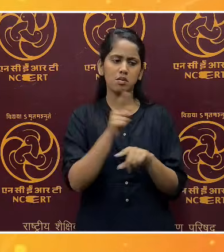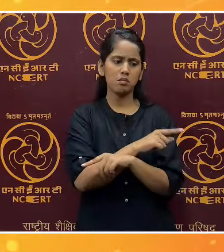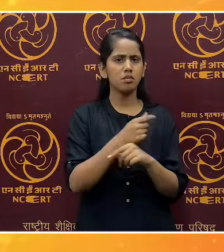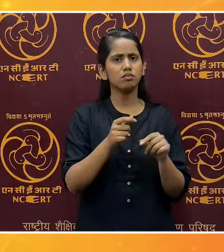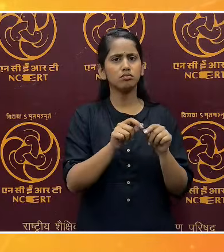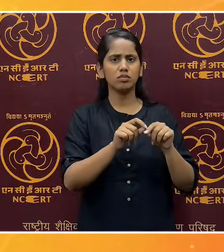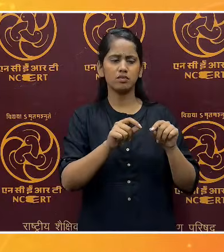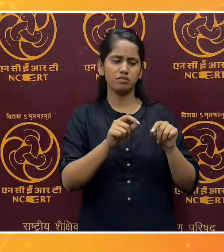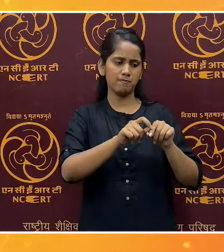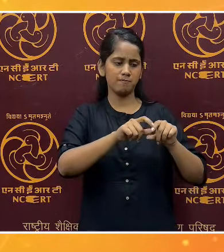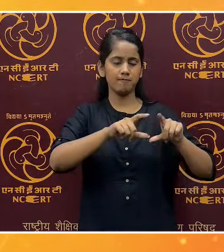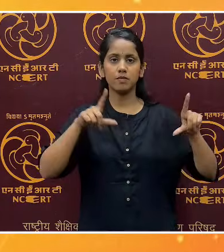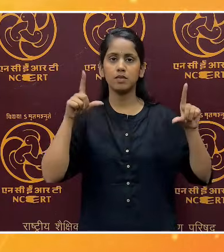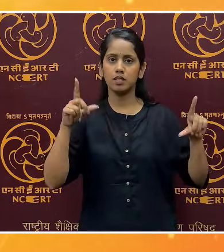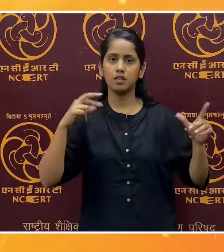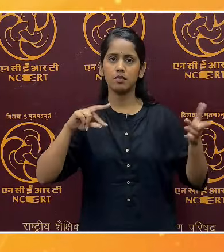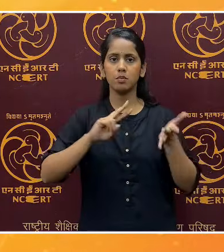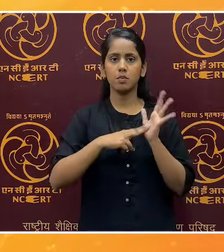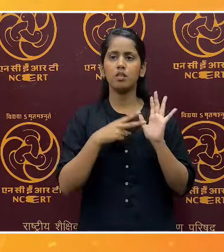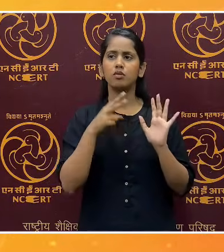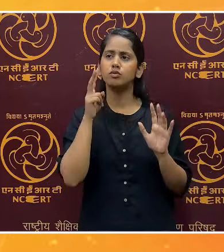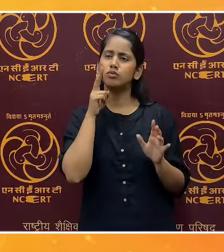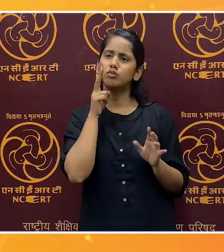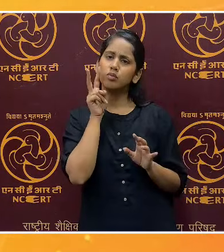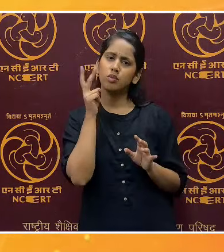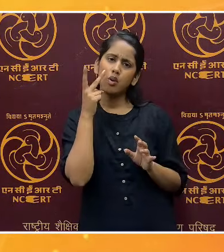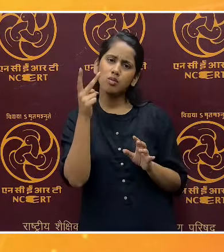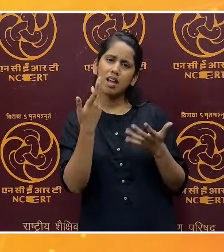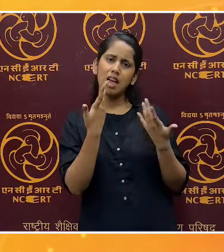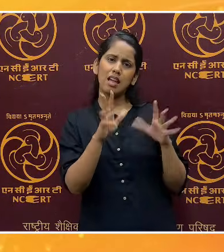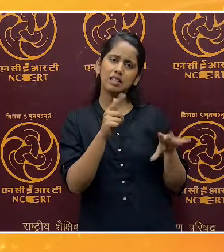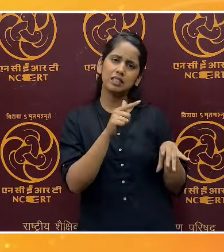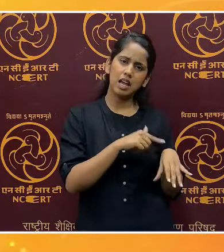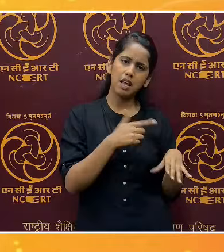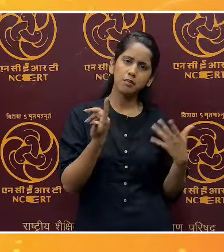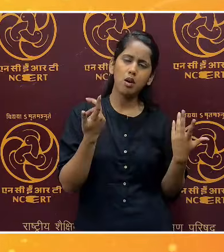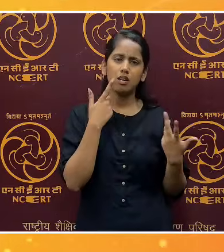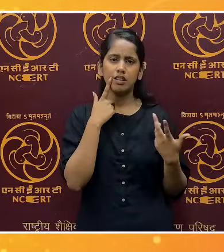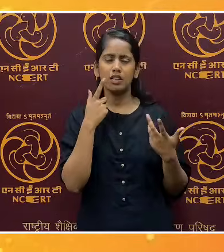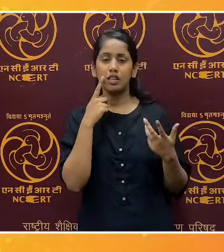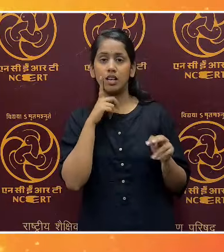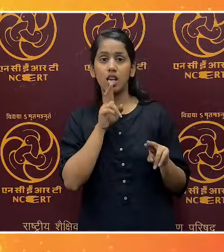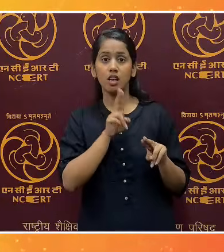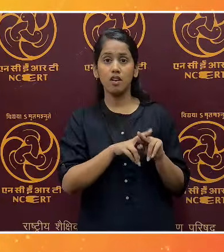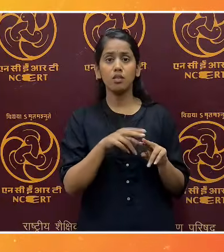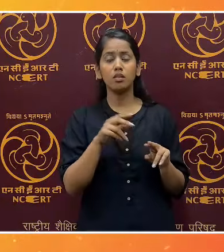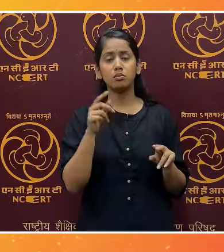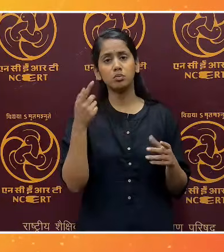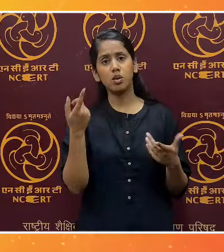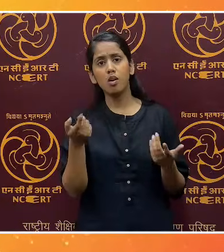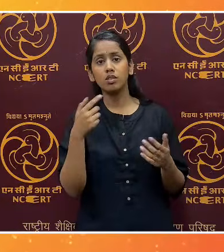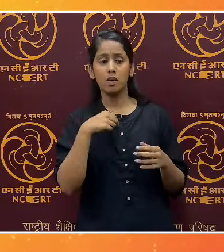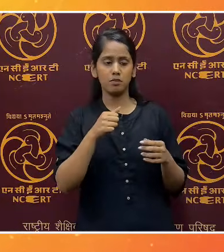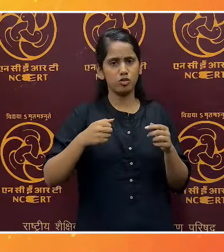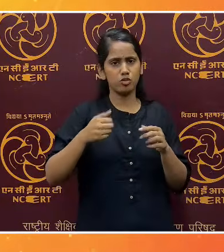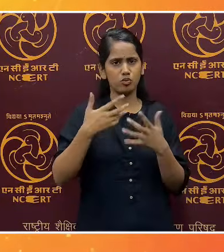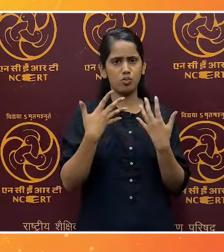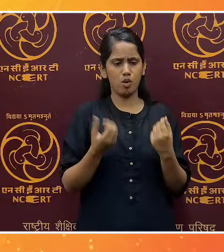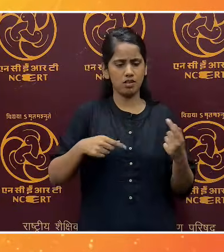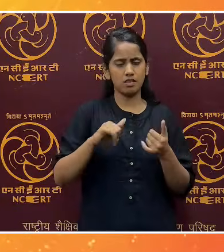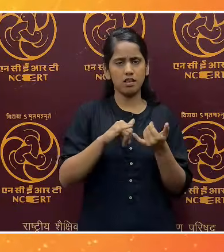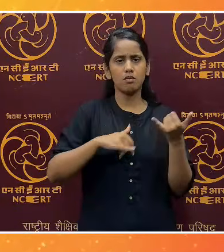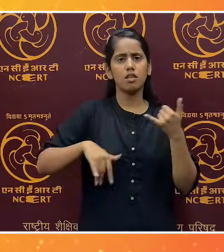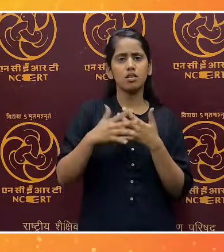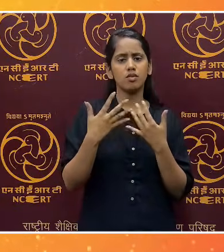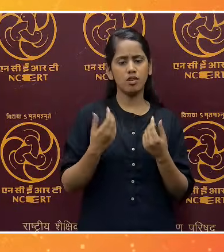the resource and they can watch it anytime, and nobody they can clear their doubts, and at their own pace, at their own space. Yes, so that they can clear